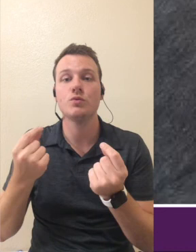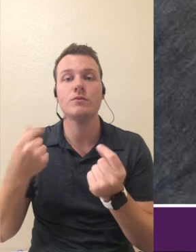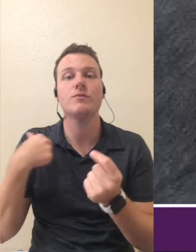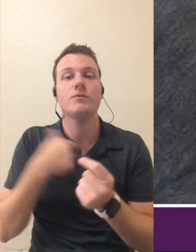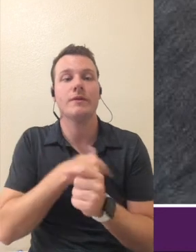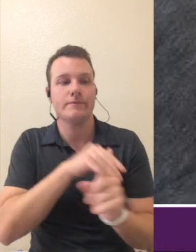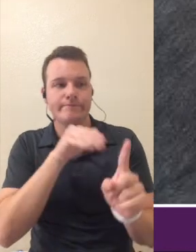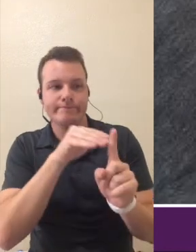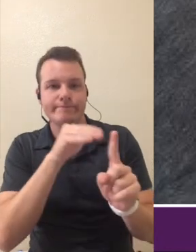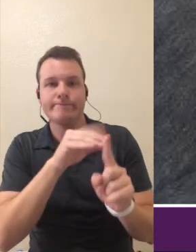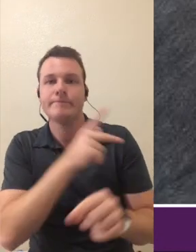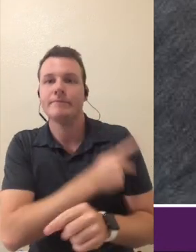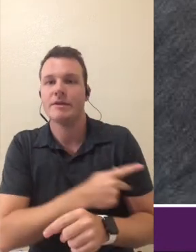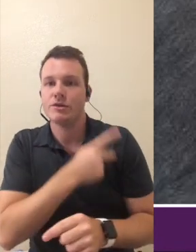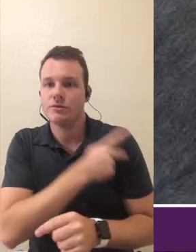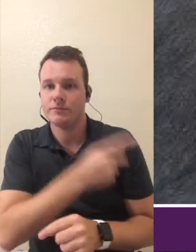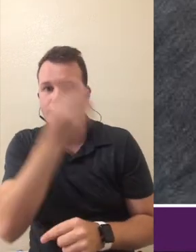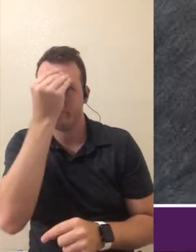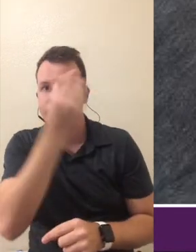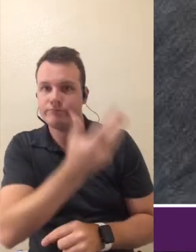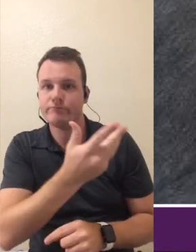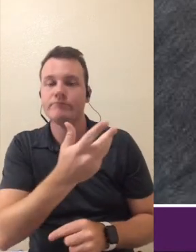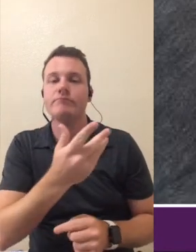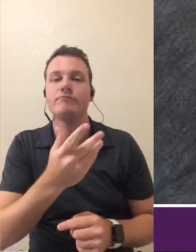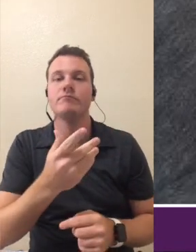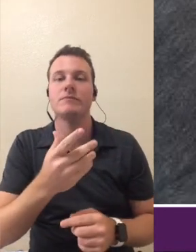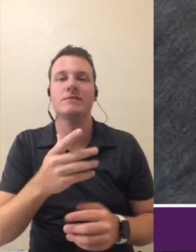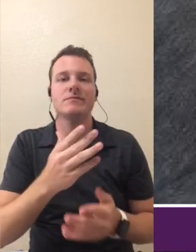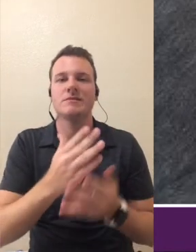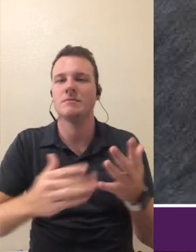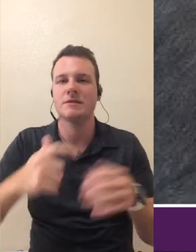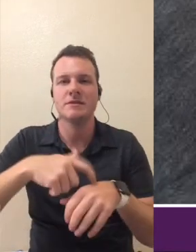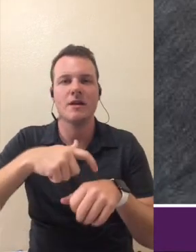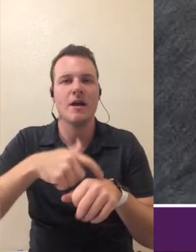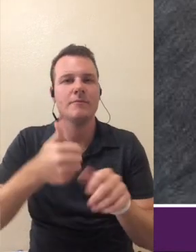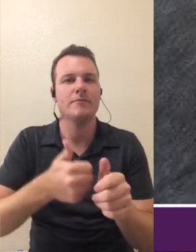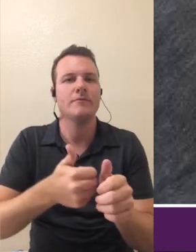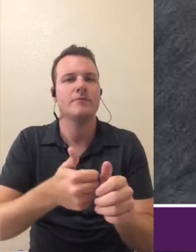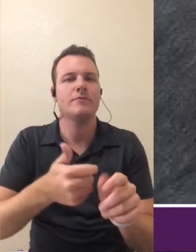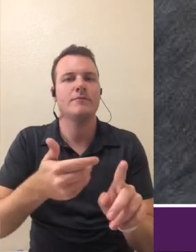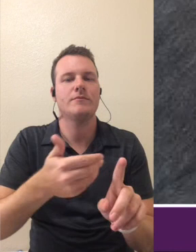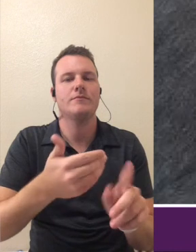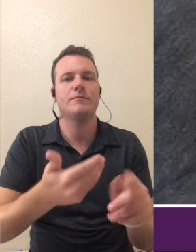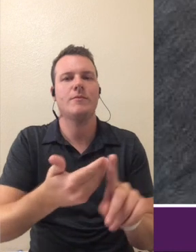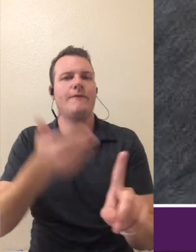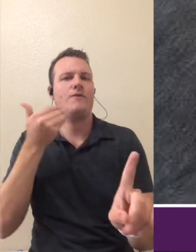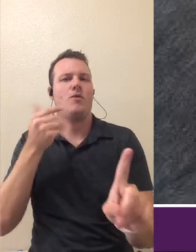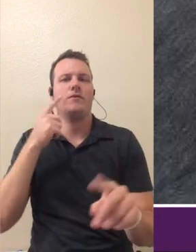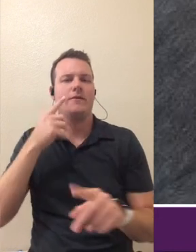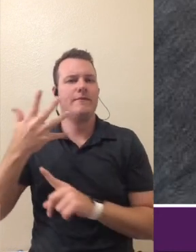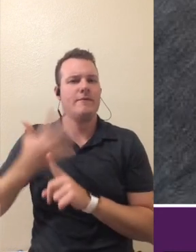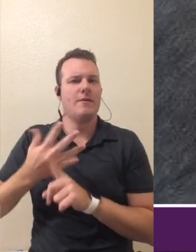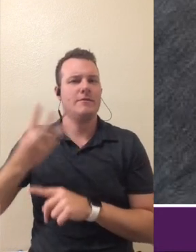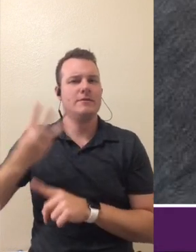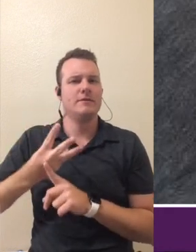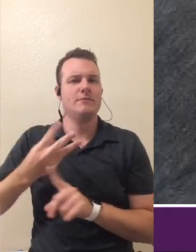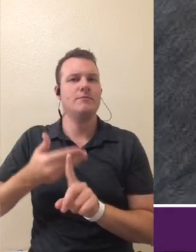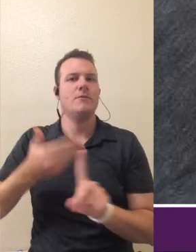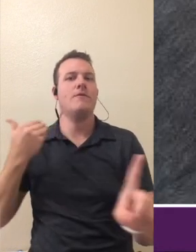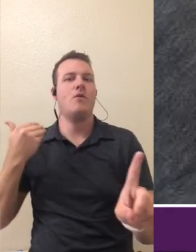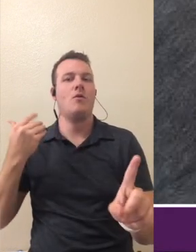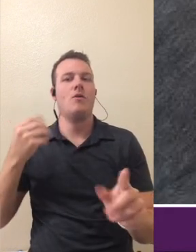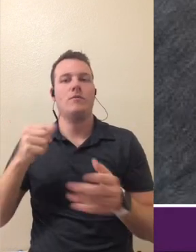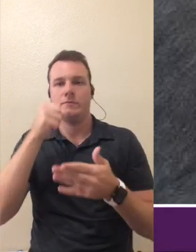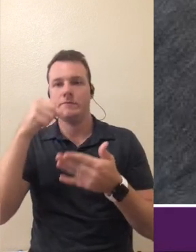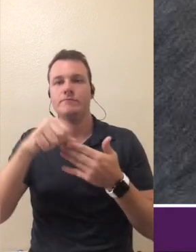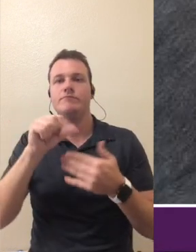we ended up having to notify our patients some period in advance. And I think we did it, I think it was 5 months or 6 months in